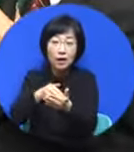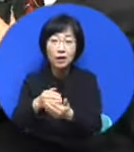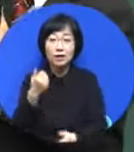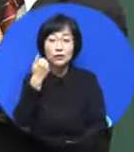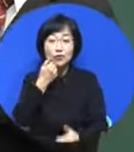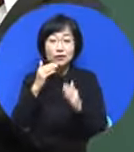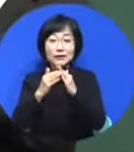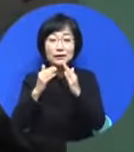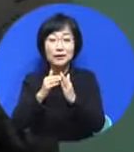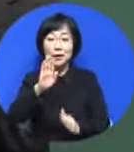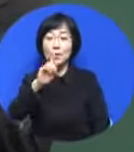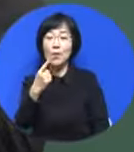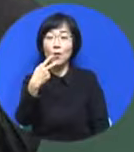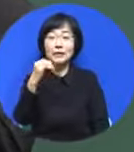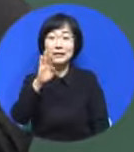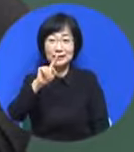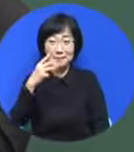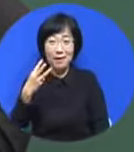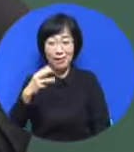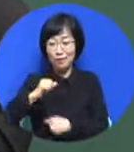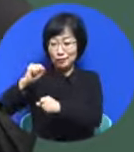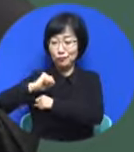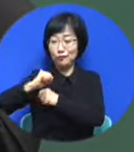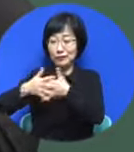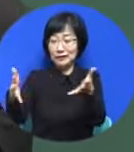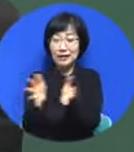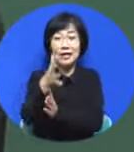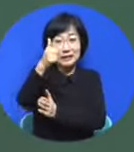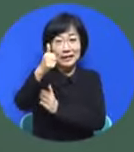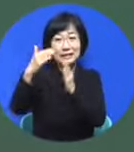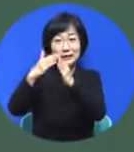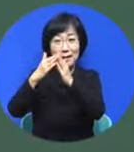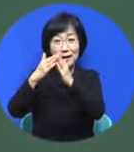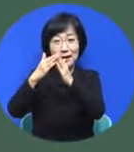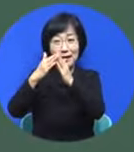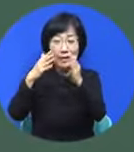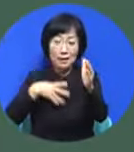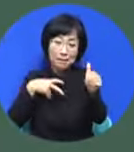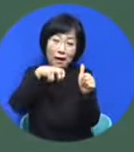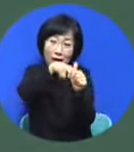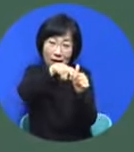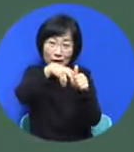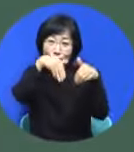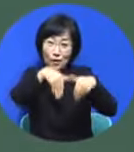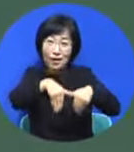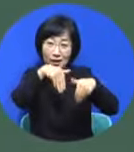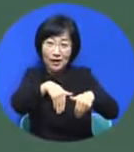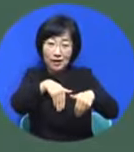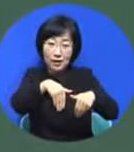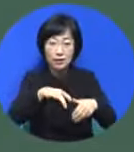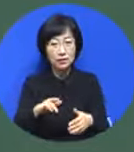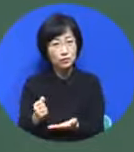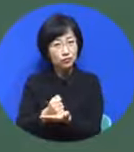slave. But after he was sold as a slave, he went into that person, the captain of the